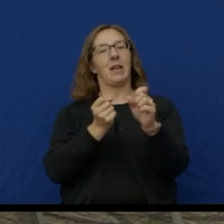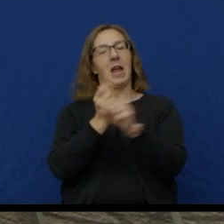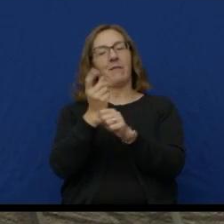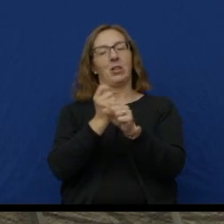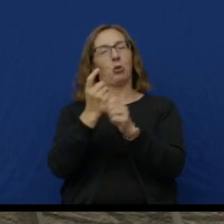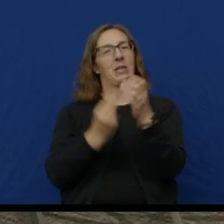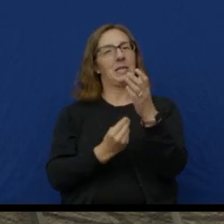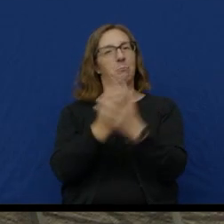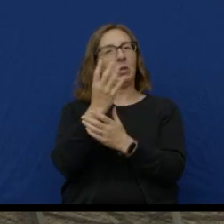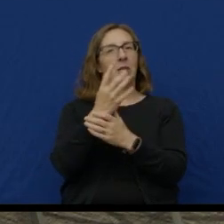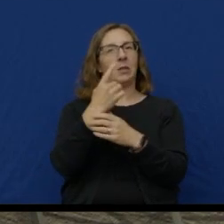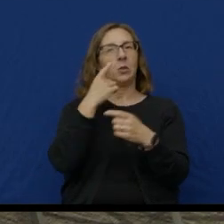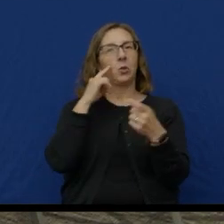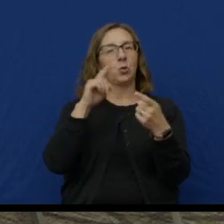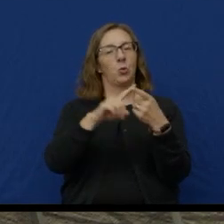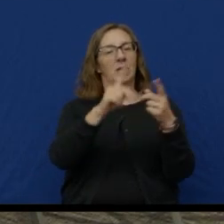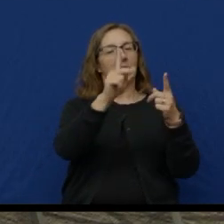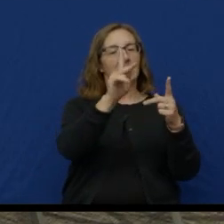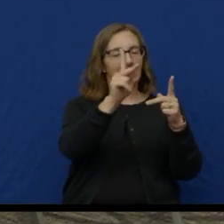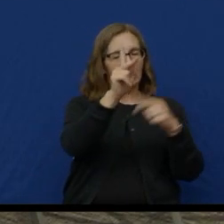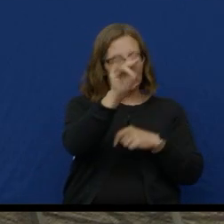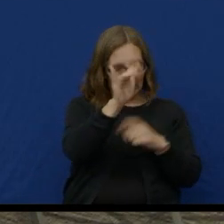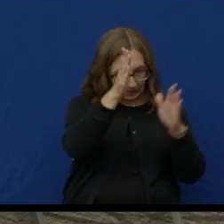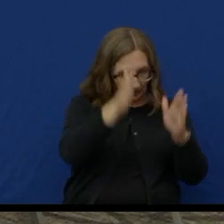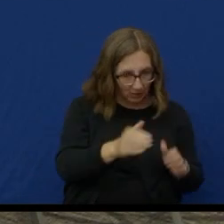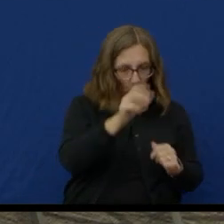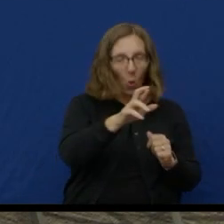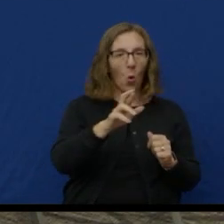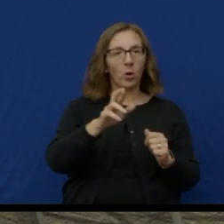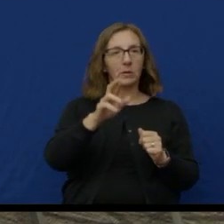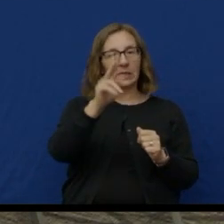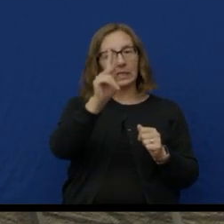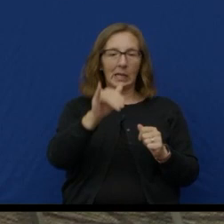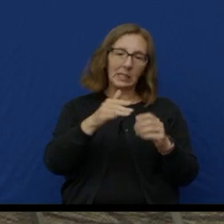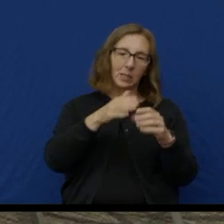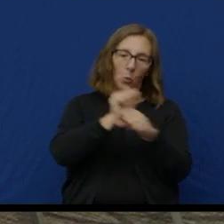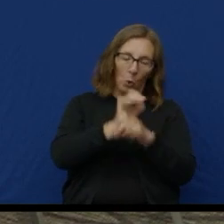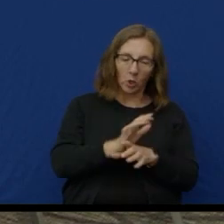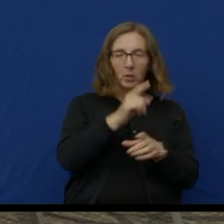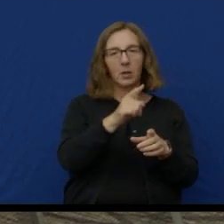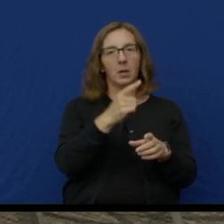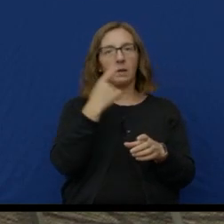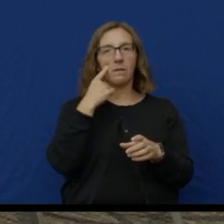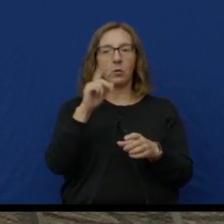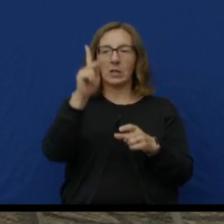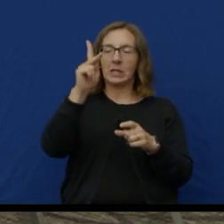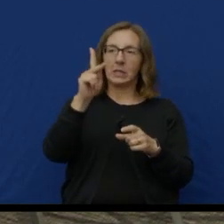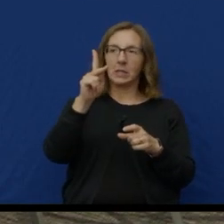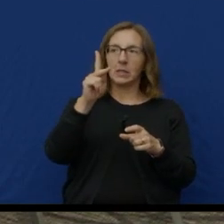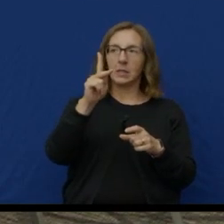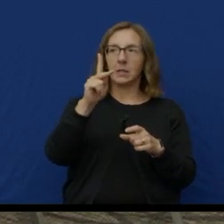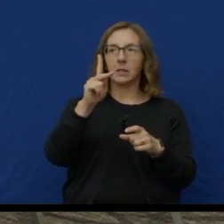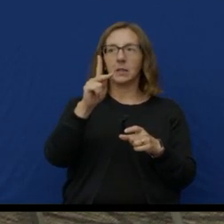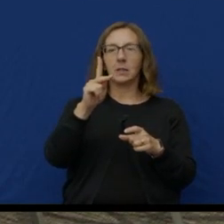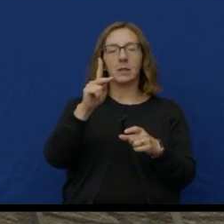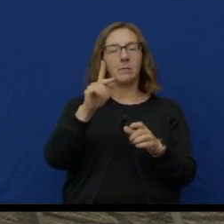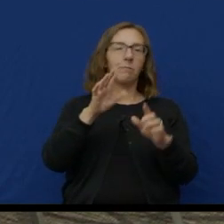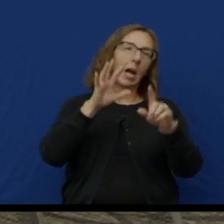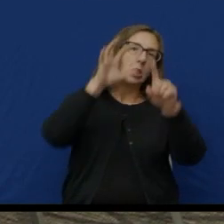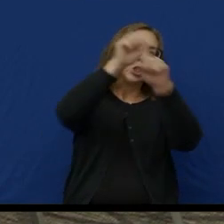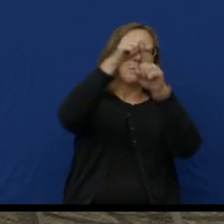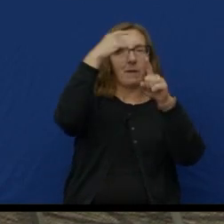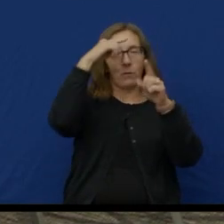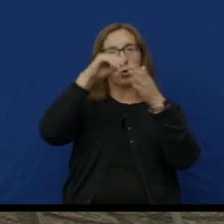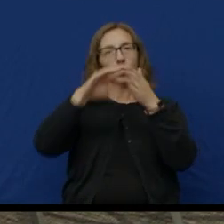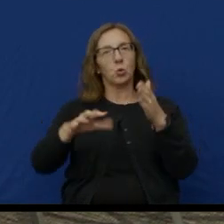Kentuckian or a Kentucky organization to honor outstanding dedication to improving student achievement for students with disabilities. Criteria